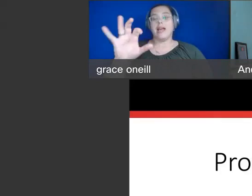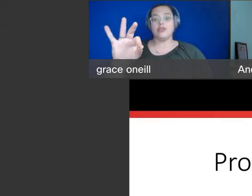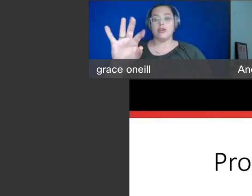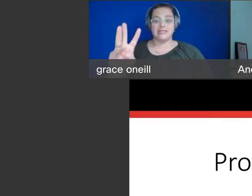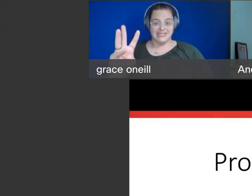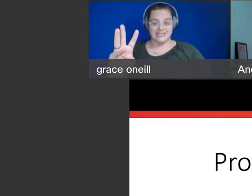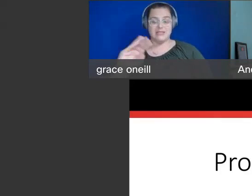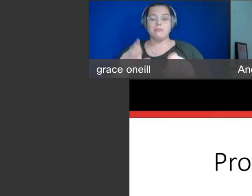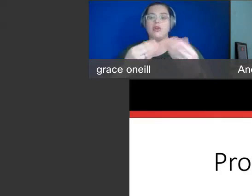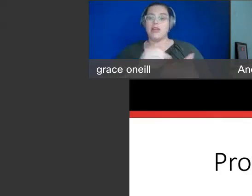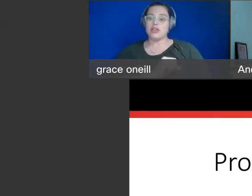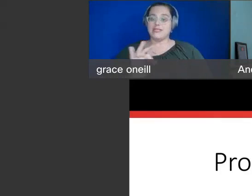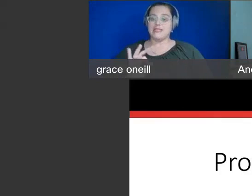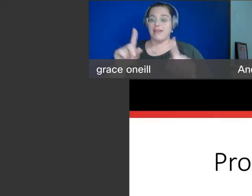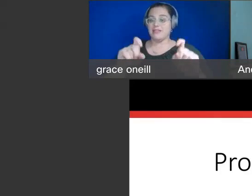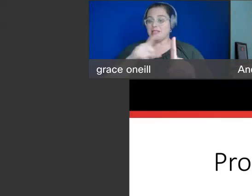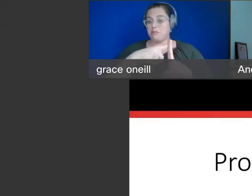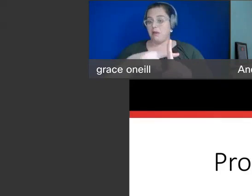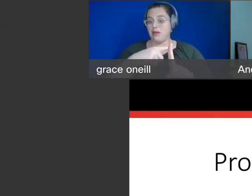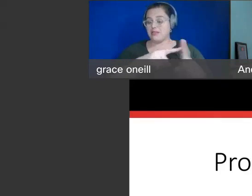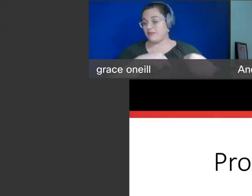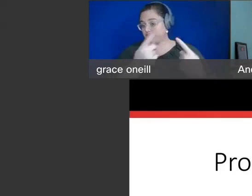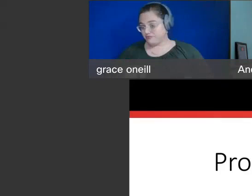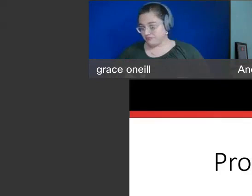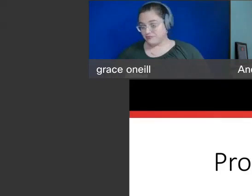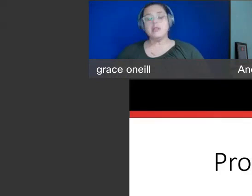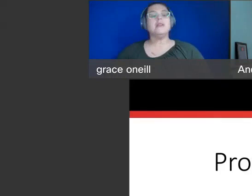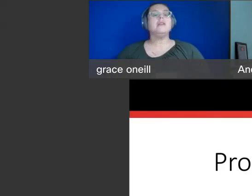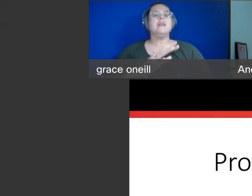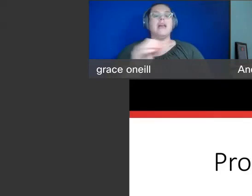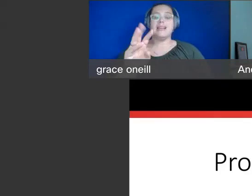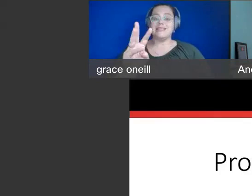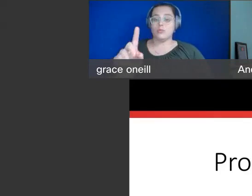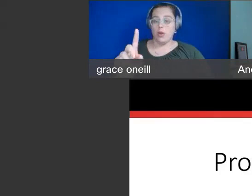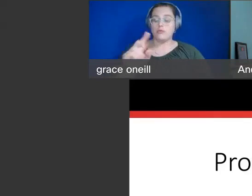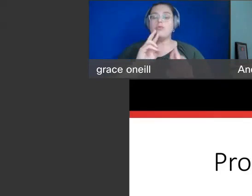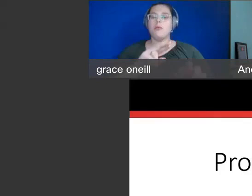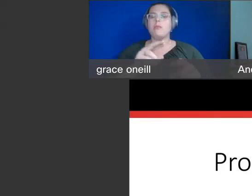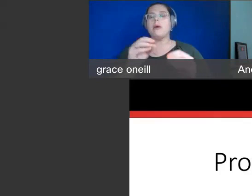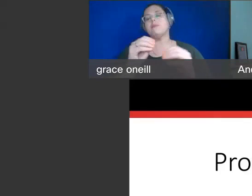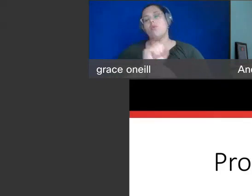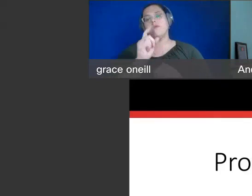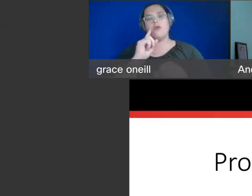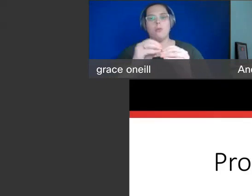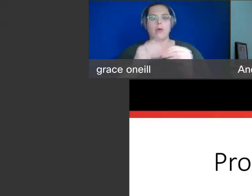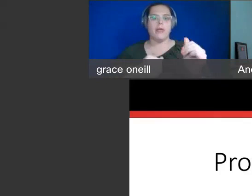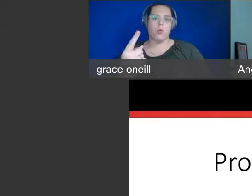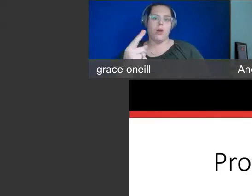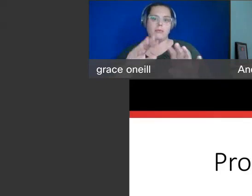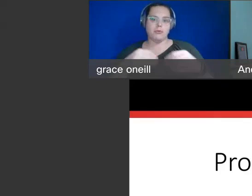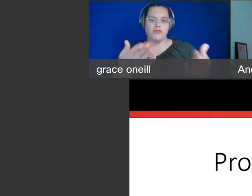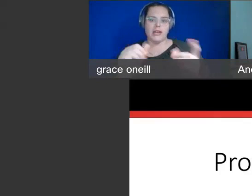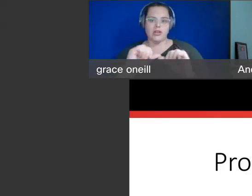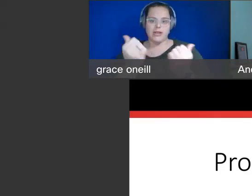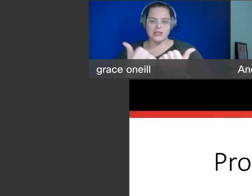test positive for COVID throughout the pandemic. 61 have been reported by more than one provider agency, and we have had